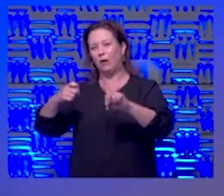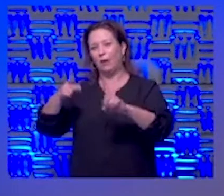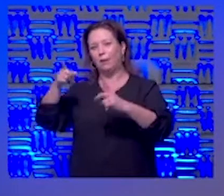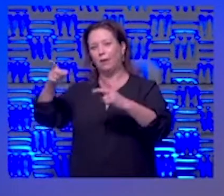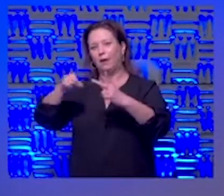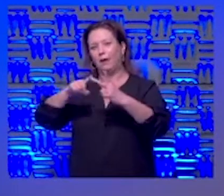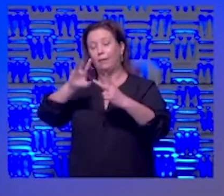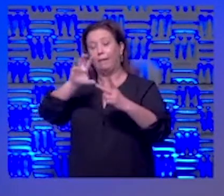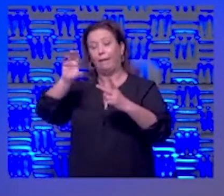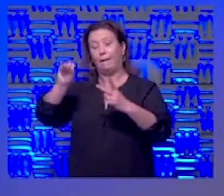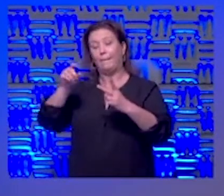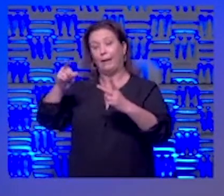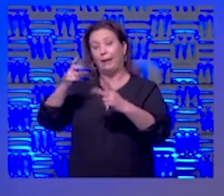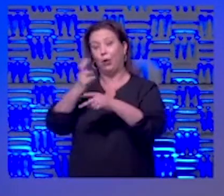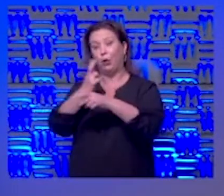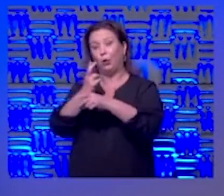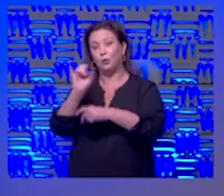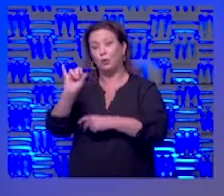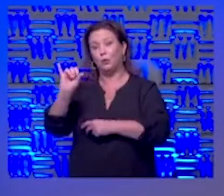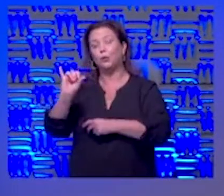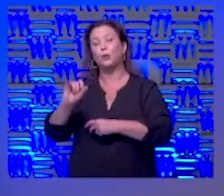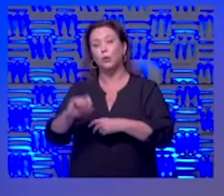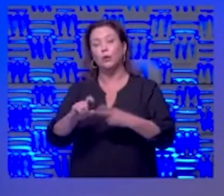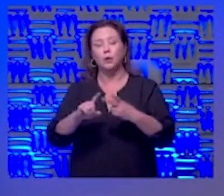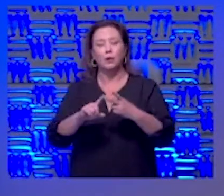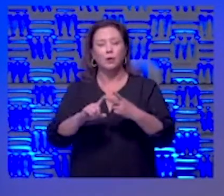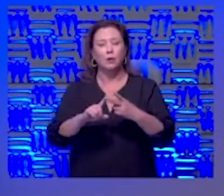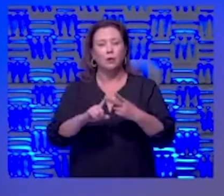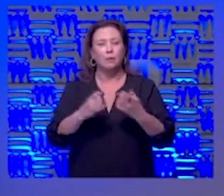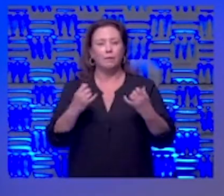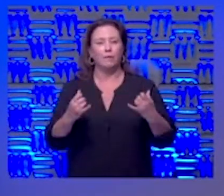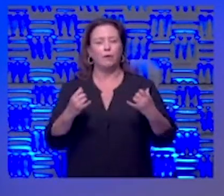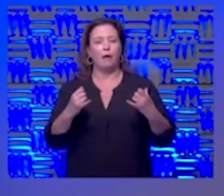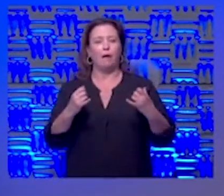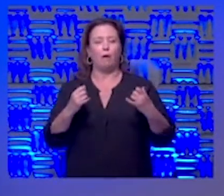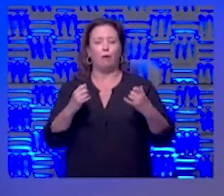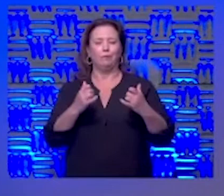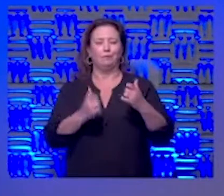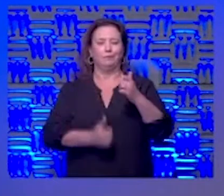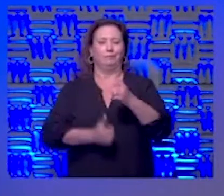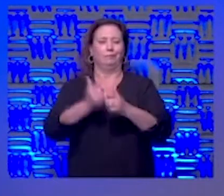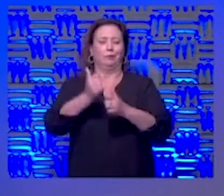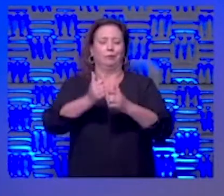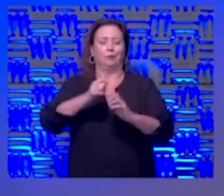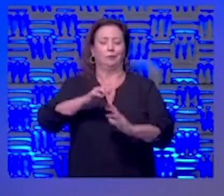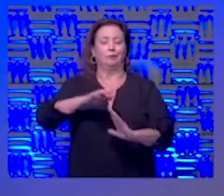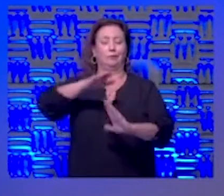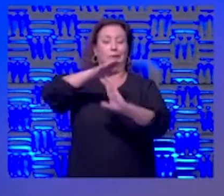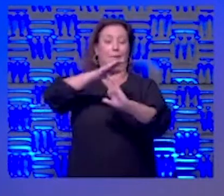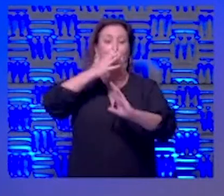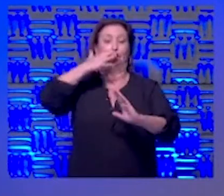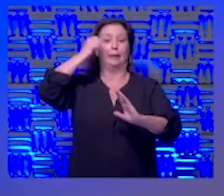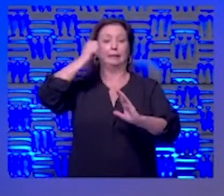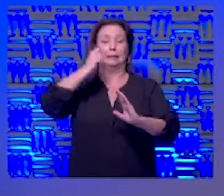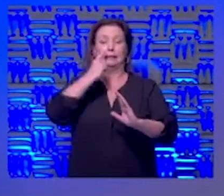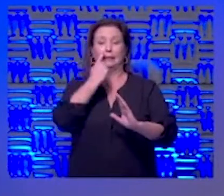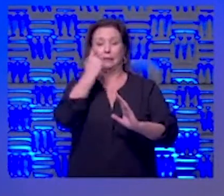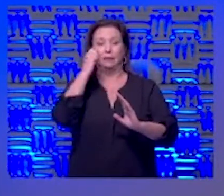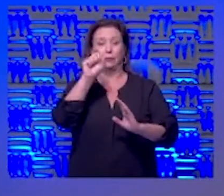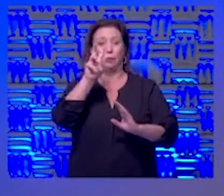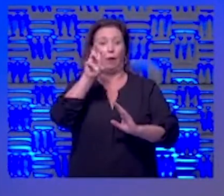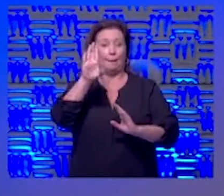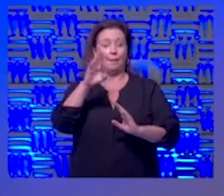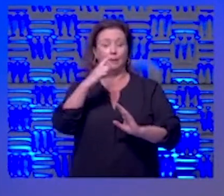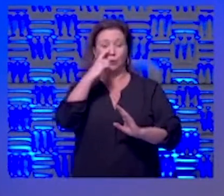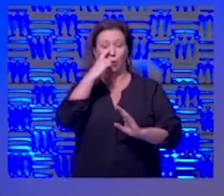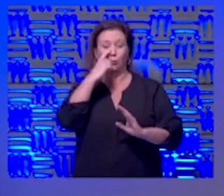or their platform is that you're using. But certainly for the most part right now, the gold standard would be the nasopharyngeal, but there are other ways to obtain a